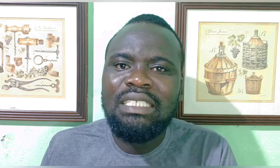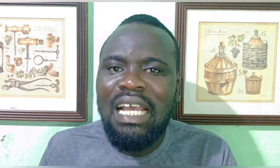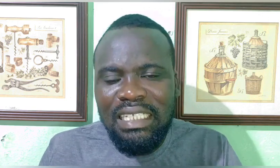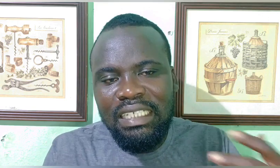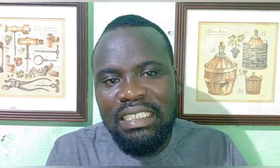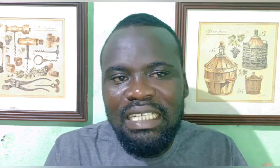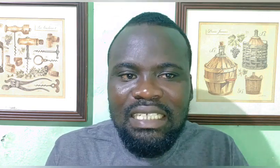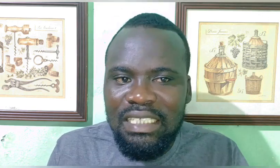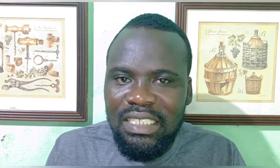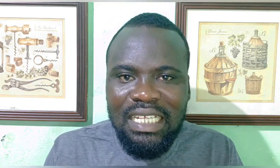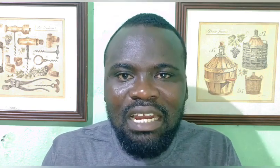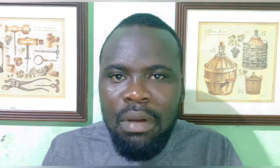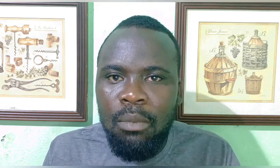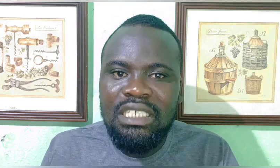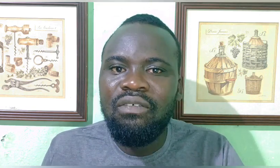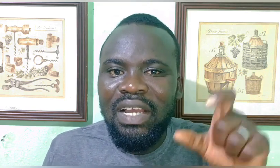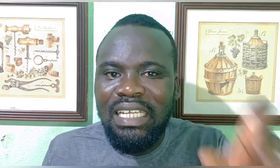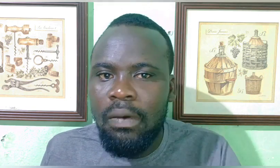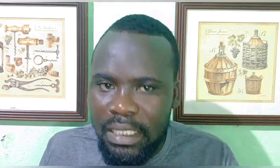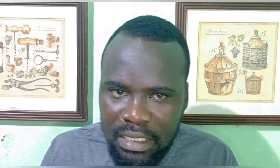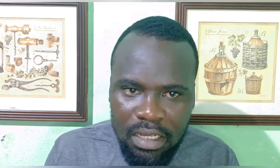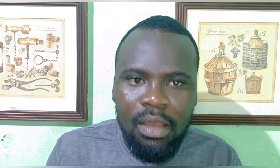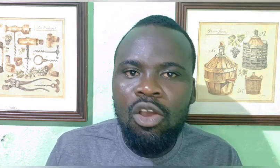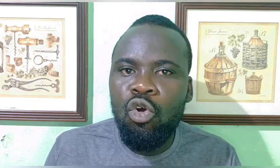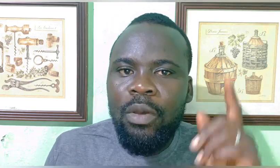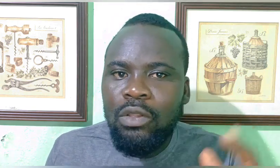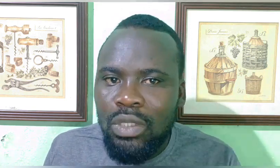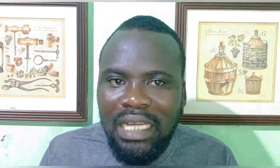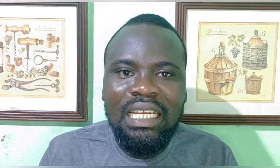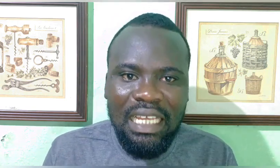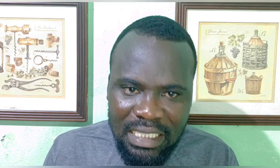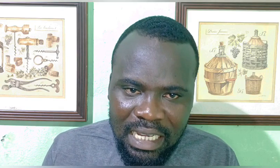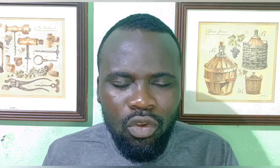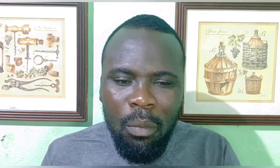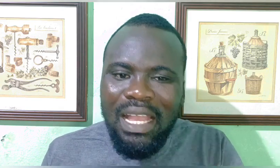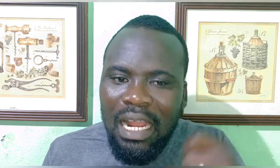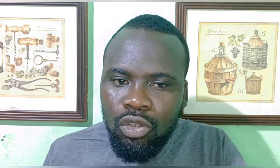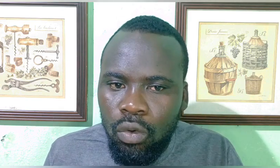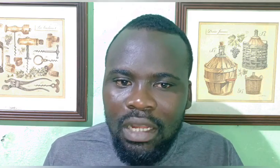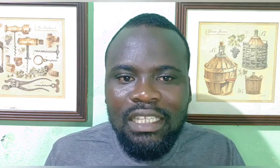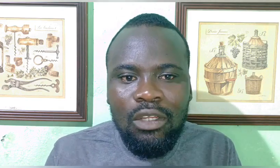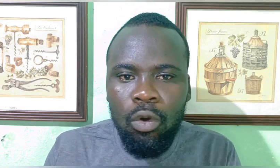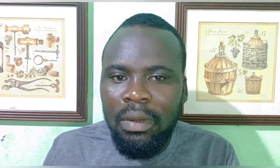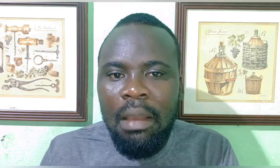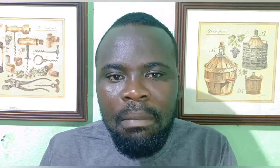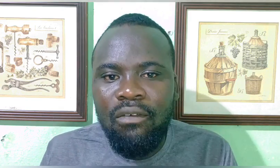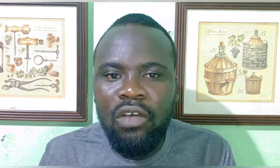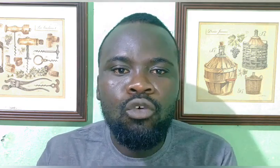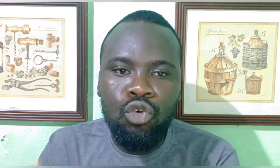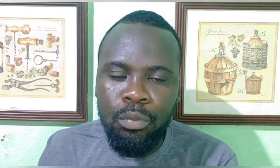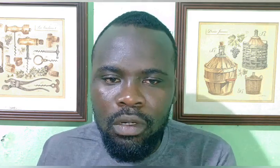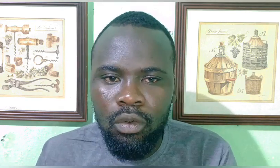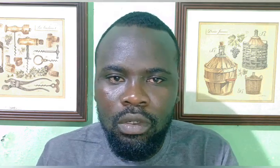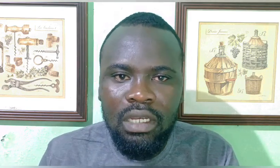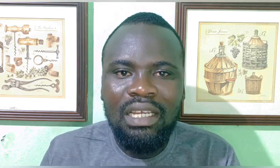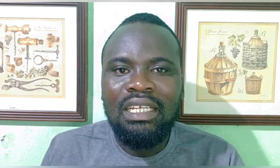come here, you say, as he leads in the agency, cannot buy much and find the writing. Cooperation 2008, my Ghana Tom Ghana Telecom, Emma Vodafone